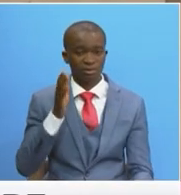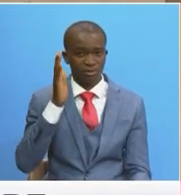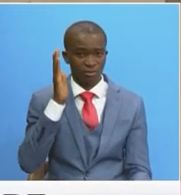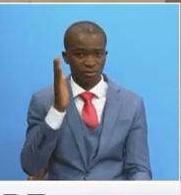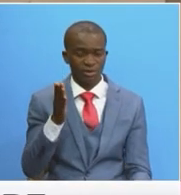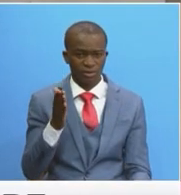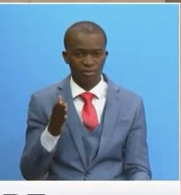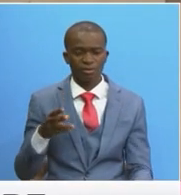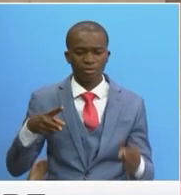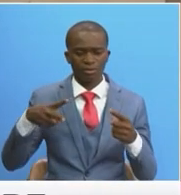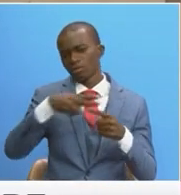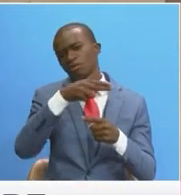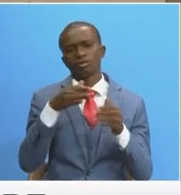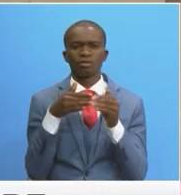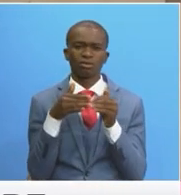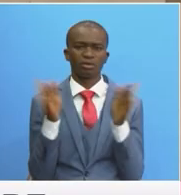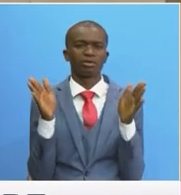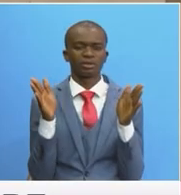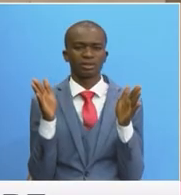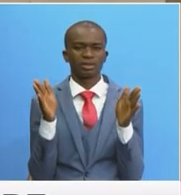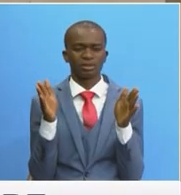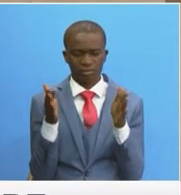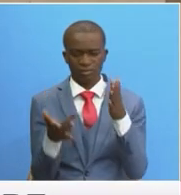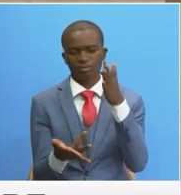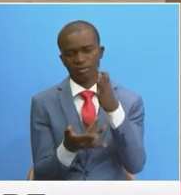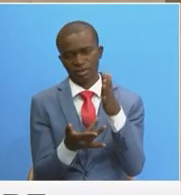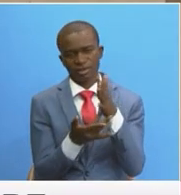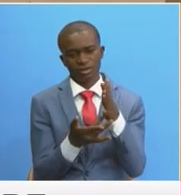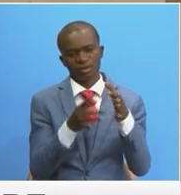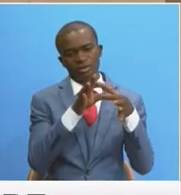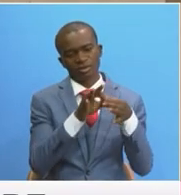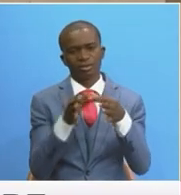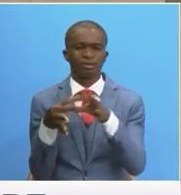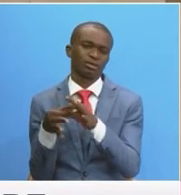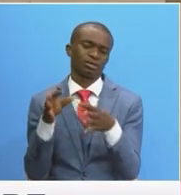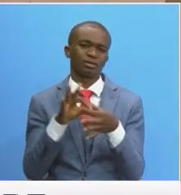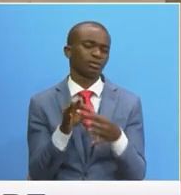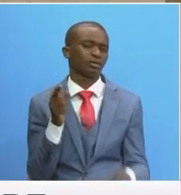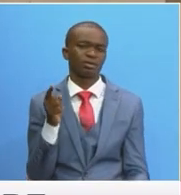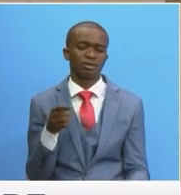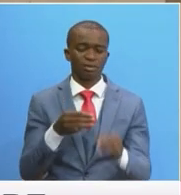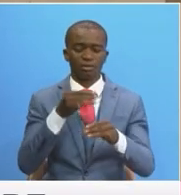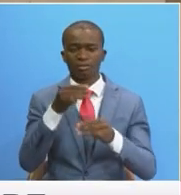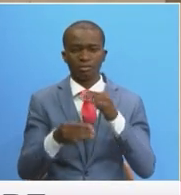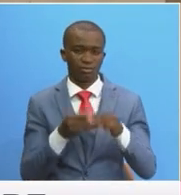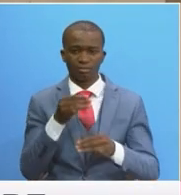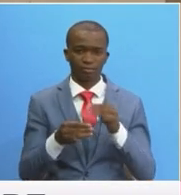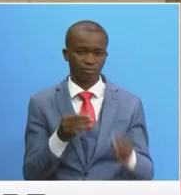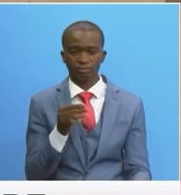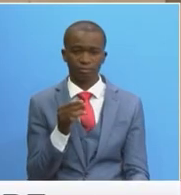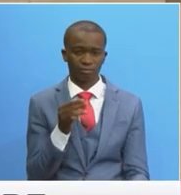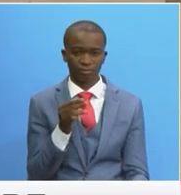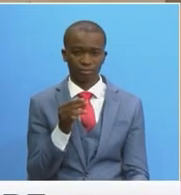doing the launch of the fiber. So it means that the opportunity that to create is